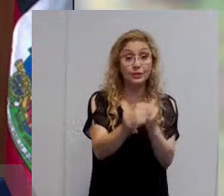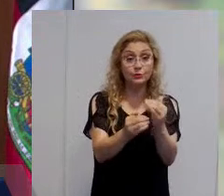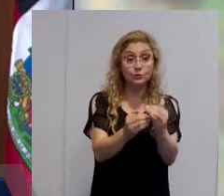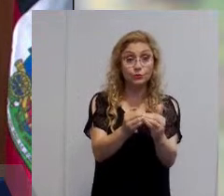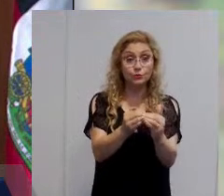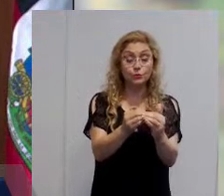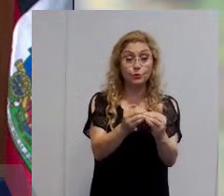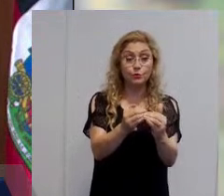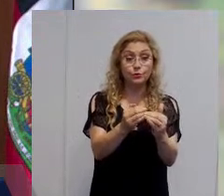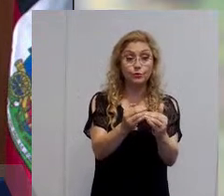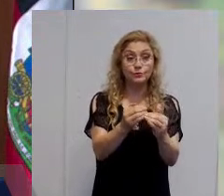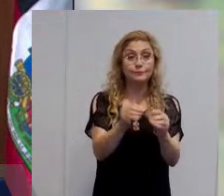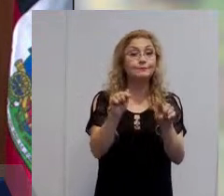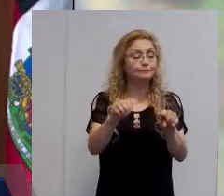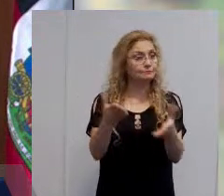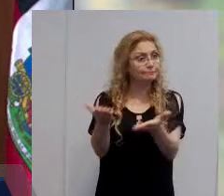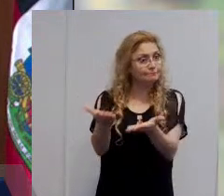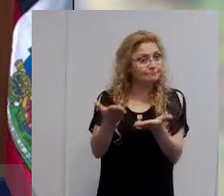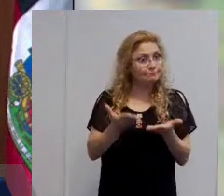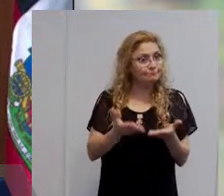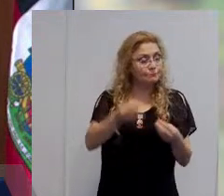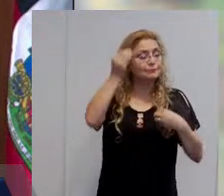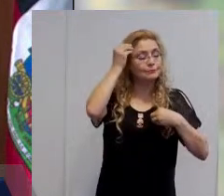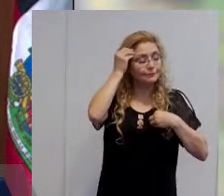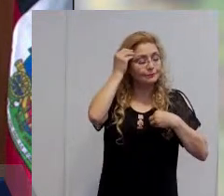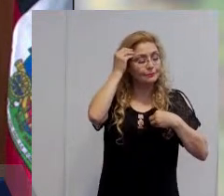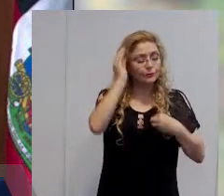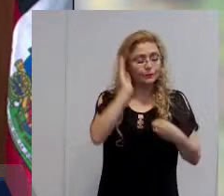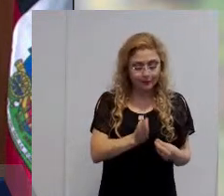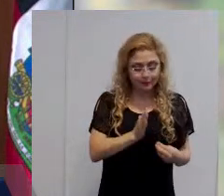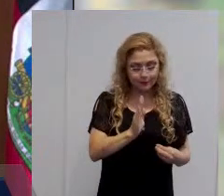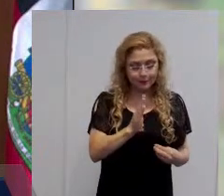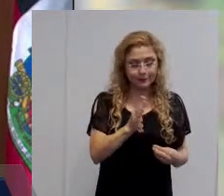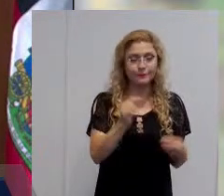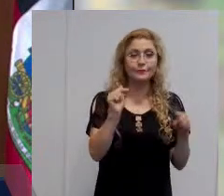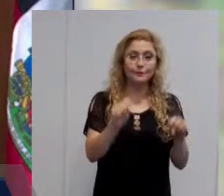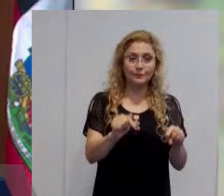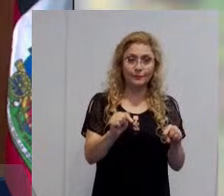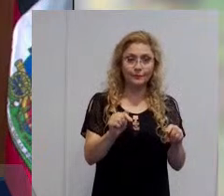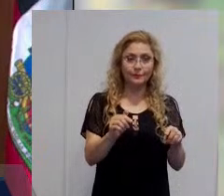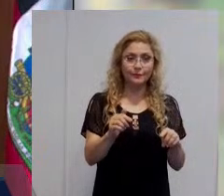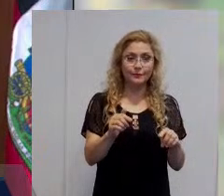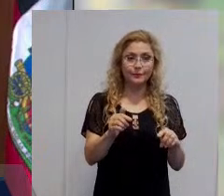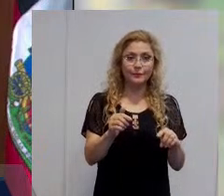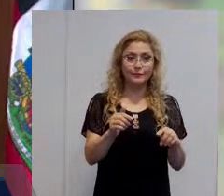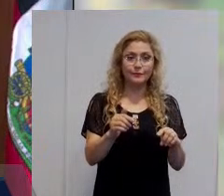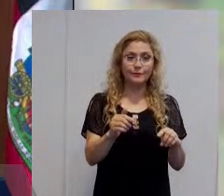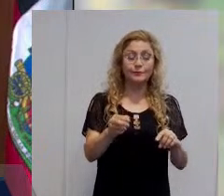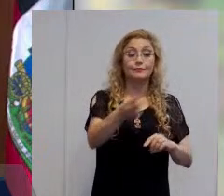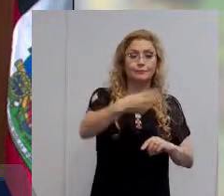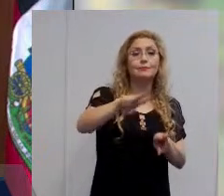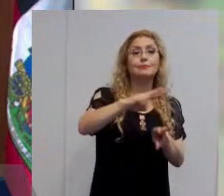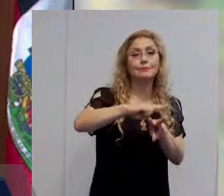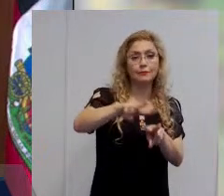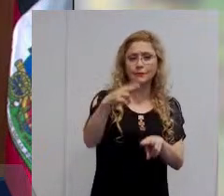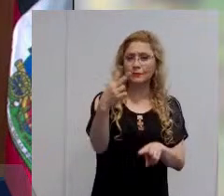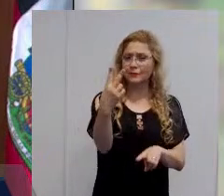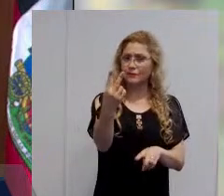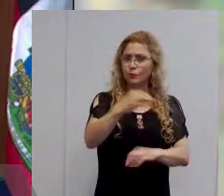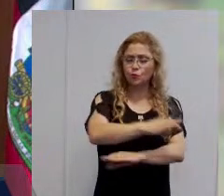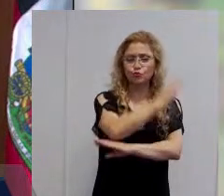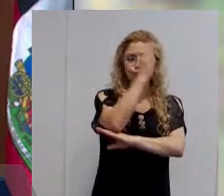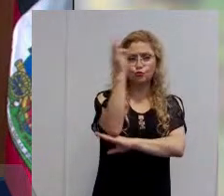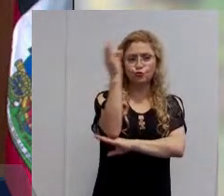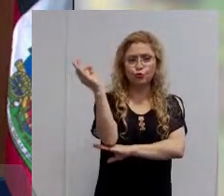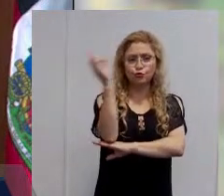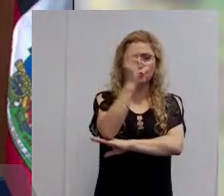the processes involved. And so the invitation here is to reflect on this. We have been doing it in the